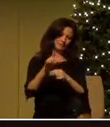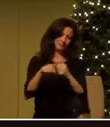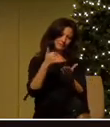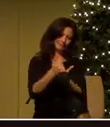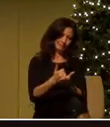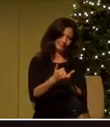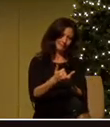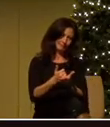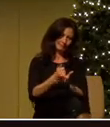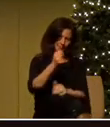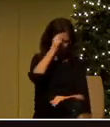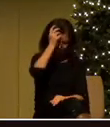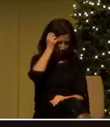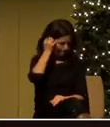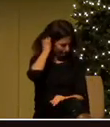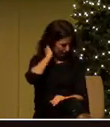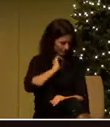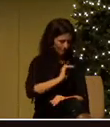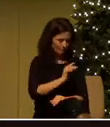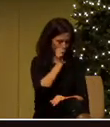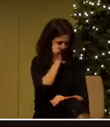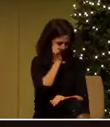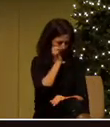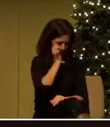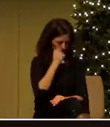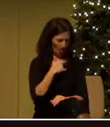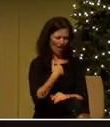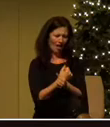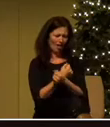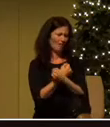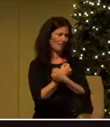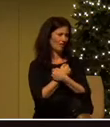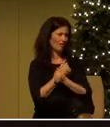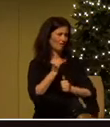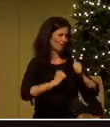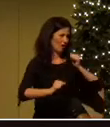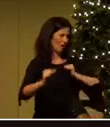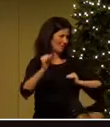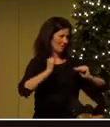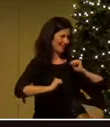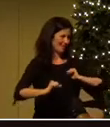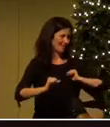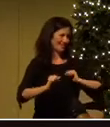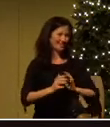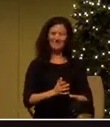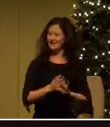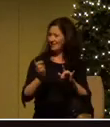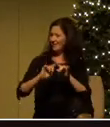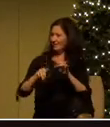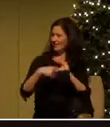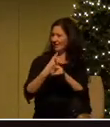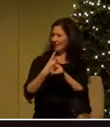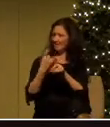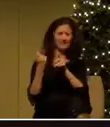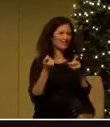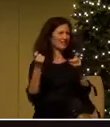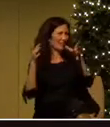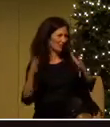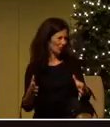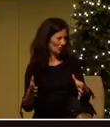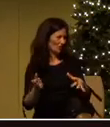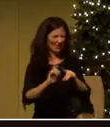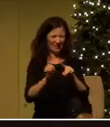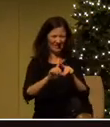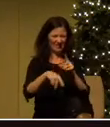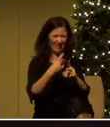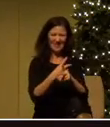As I said, I love that drama. I love the interchange and the different kind of gifts that they had and the different kinds of gift